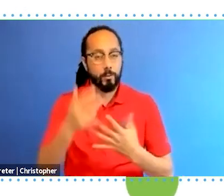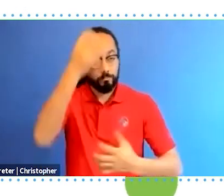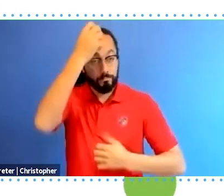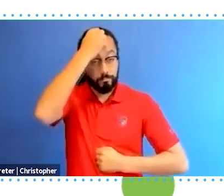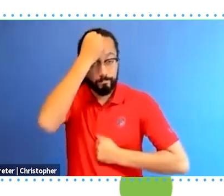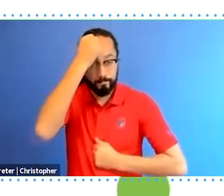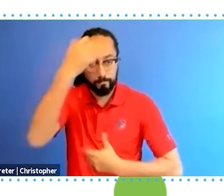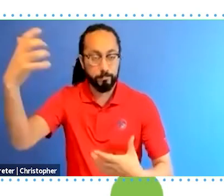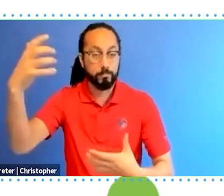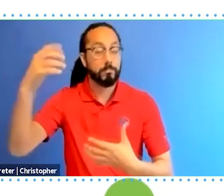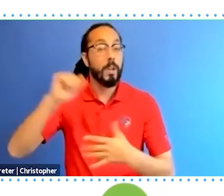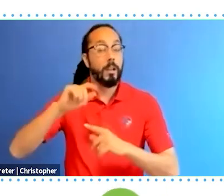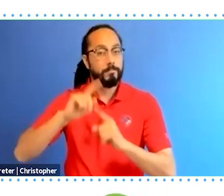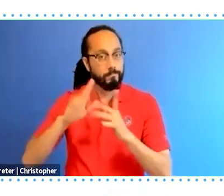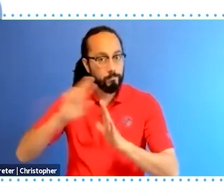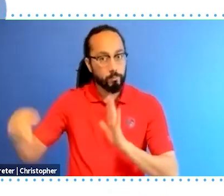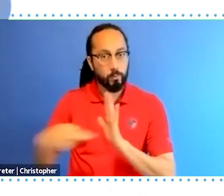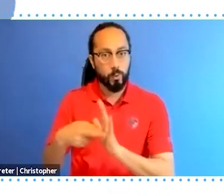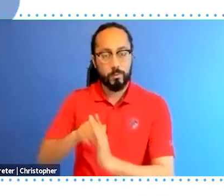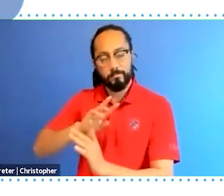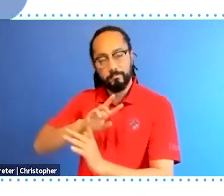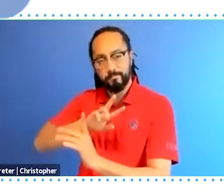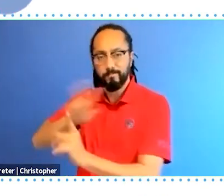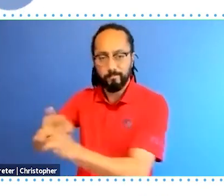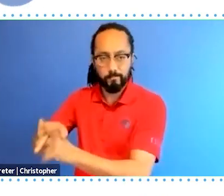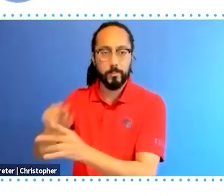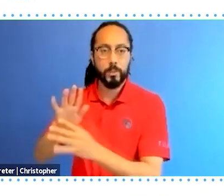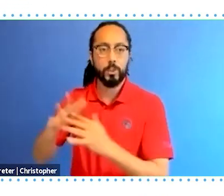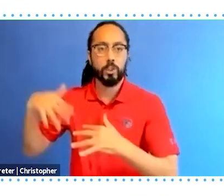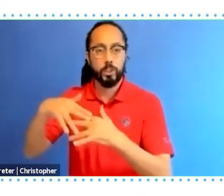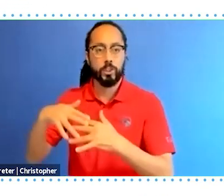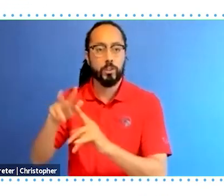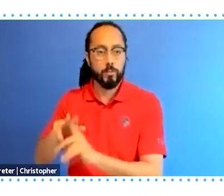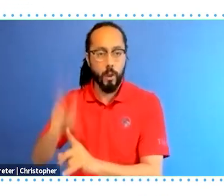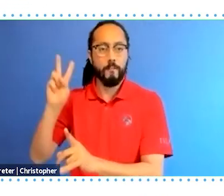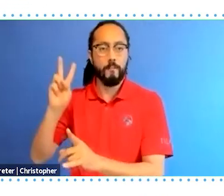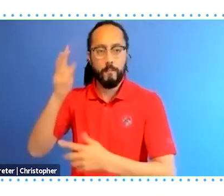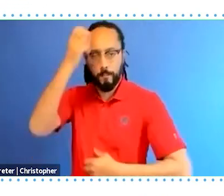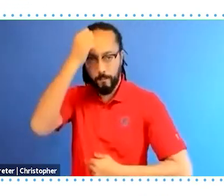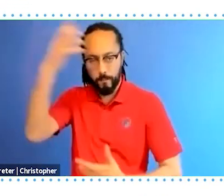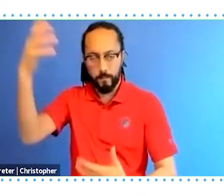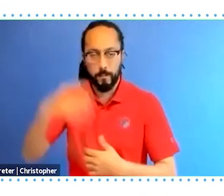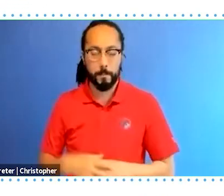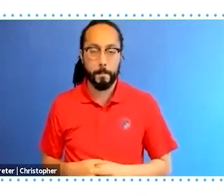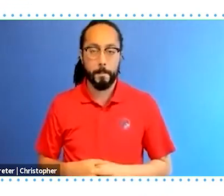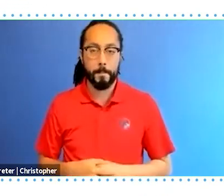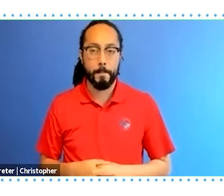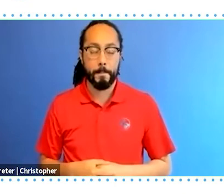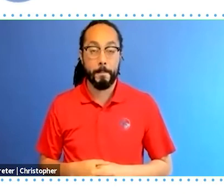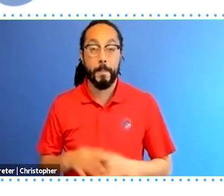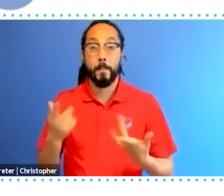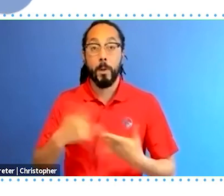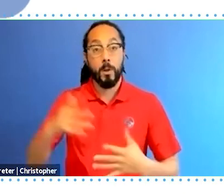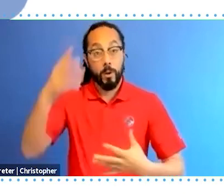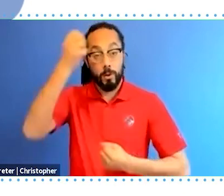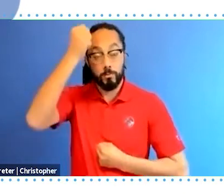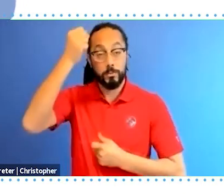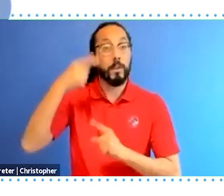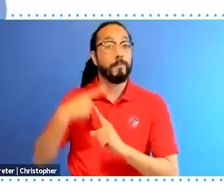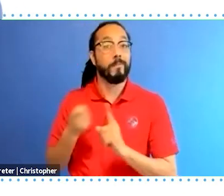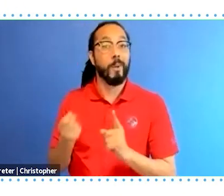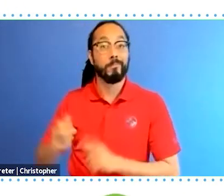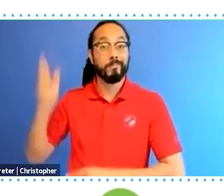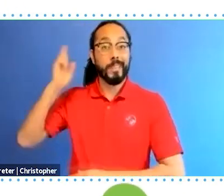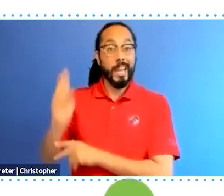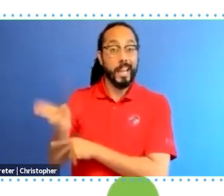imposed upon Indigenous peoples. We're reminded that colonization is not just a part of long ago history, but continues to impact